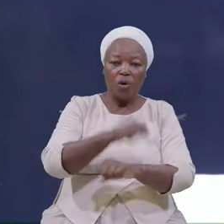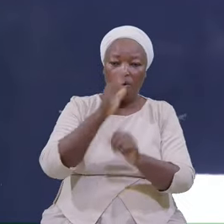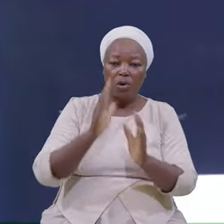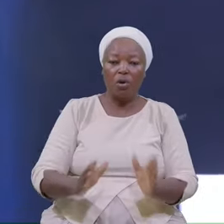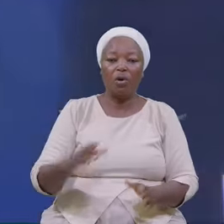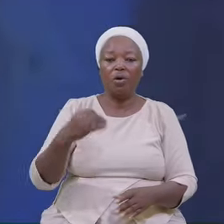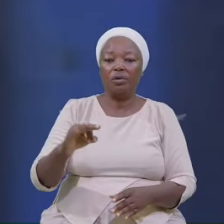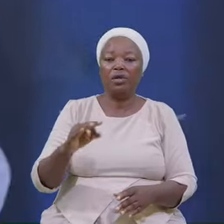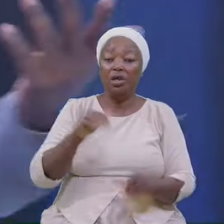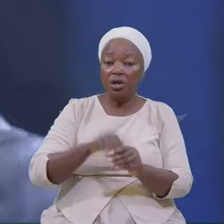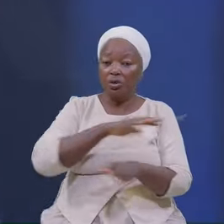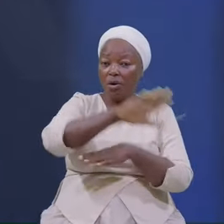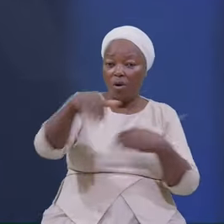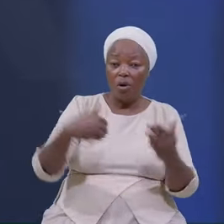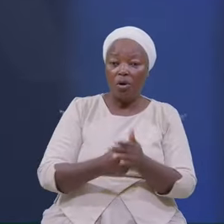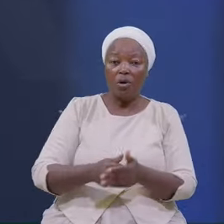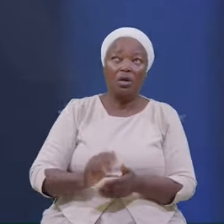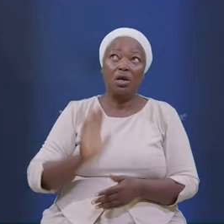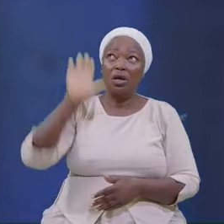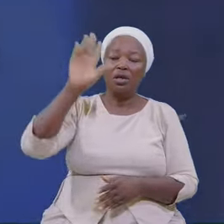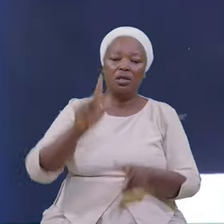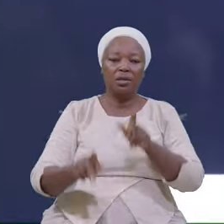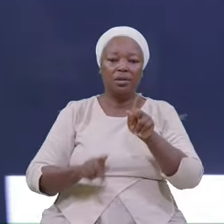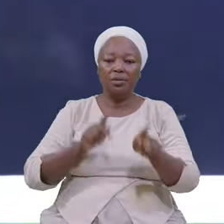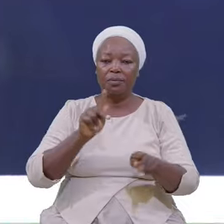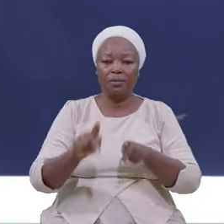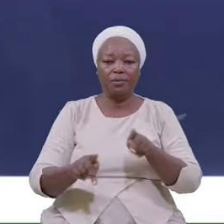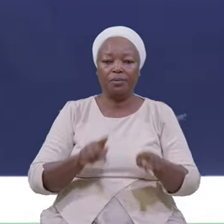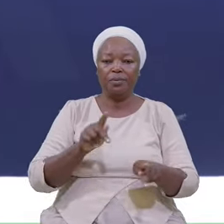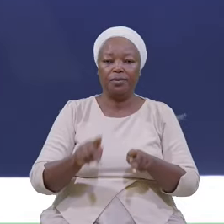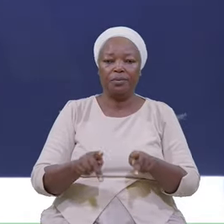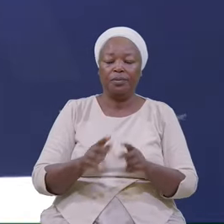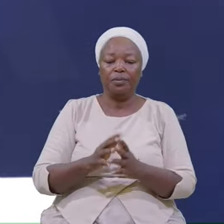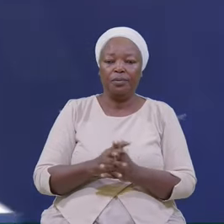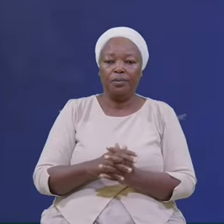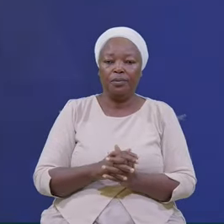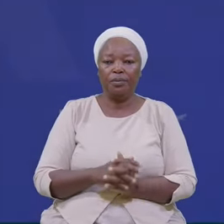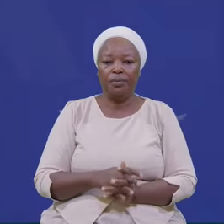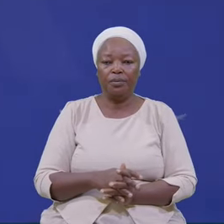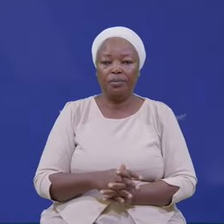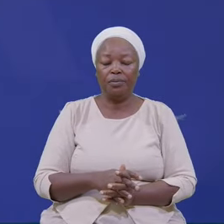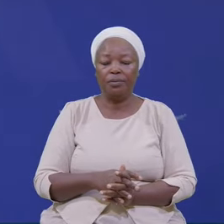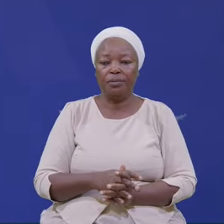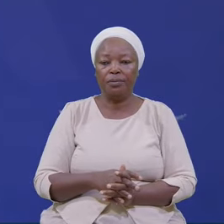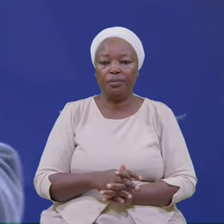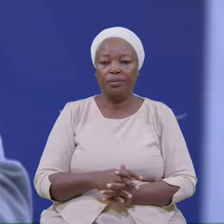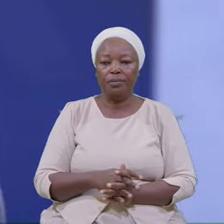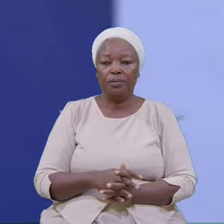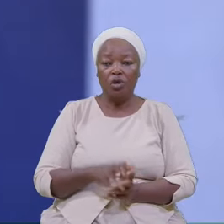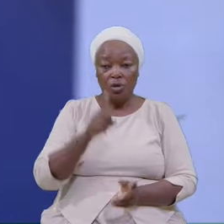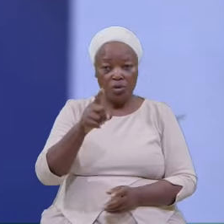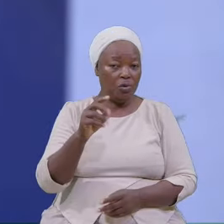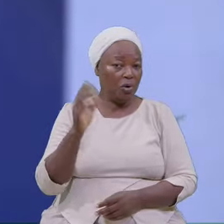all His subjects. Numéro 3, la foi inébranlable en Christ, le vainqueur dans tous ses sujets.